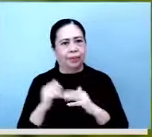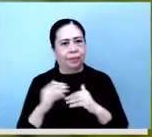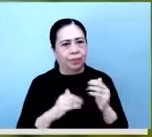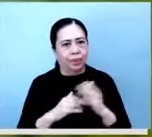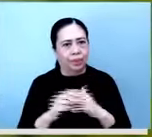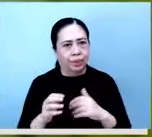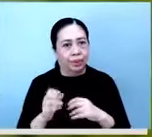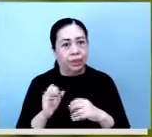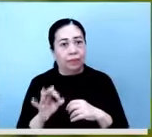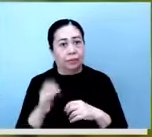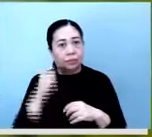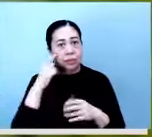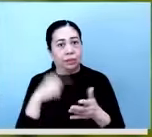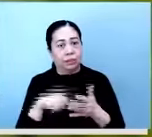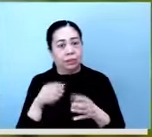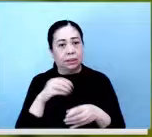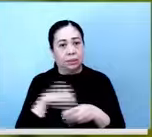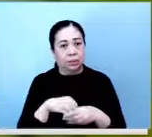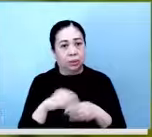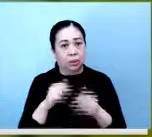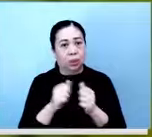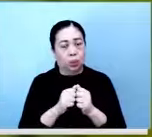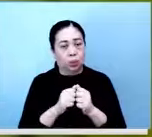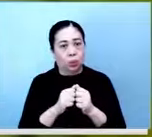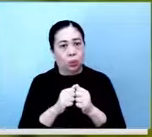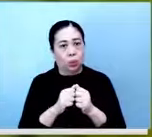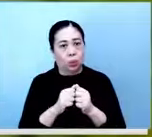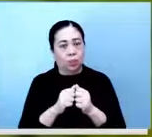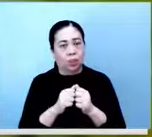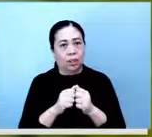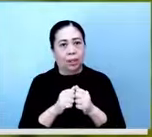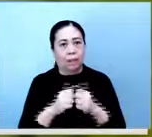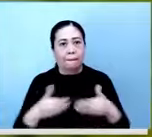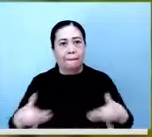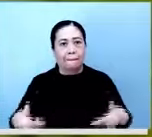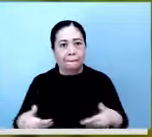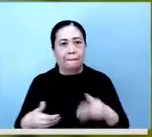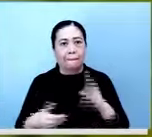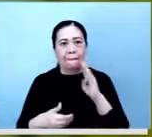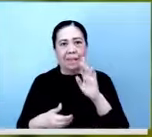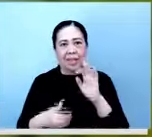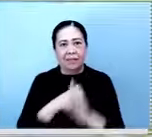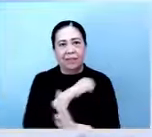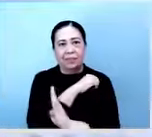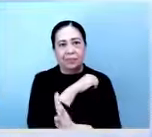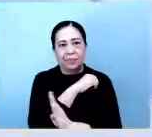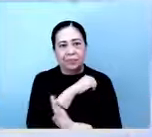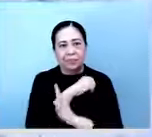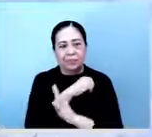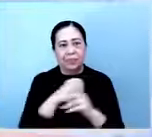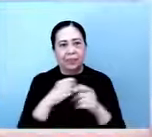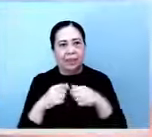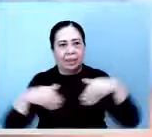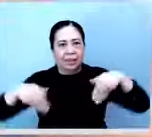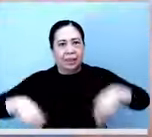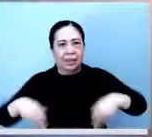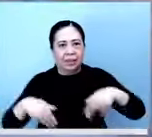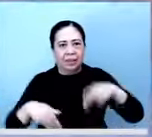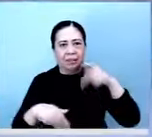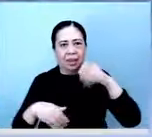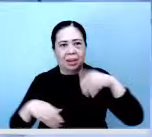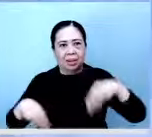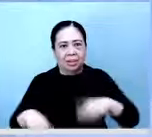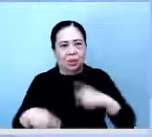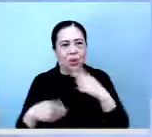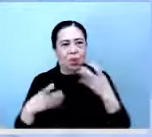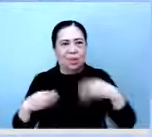actually, if you check inside, it comes with a mesh brief and mesh pockets. Mm-hmm. Kasi parang napansin ko with the kids, and especially for my daughter, she really